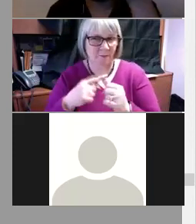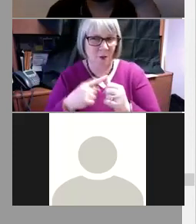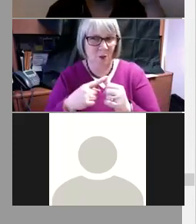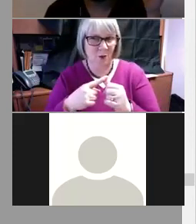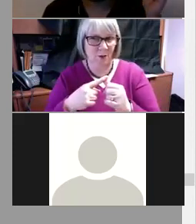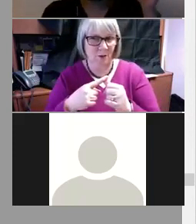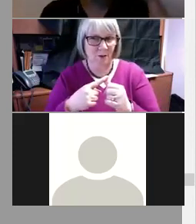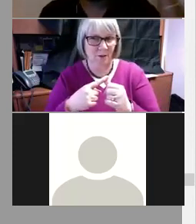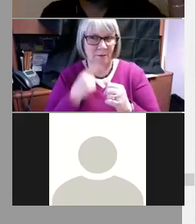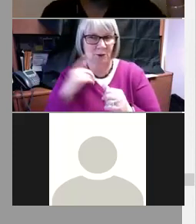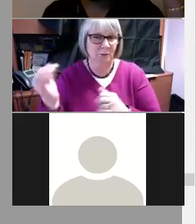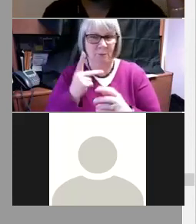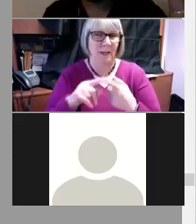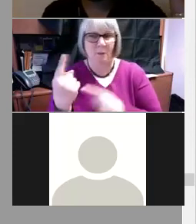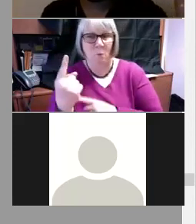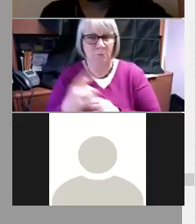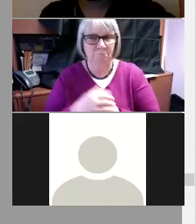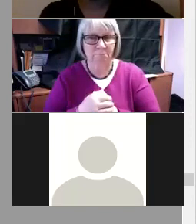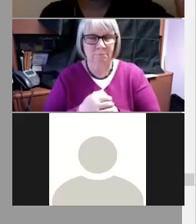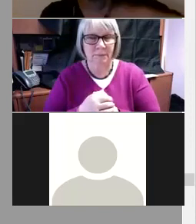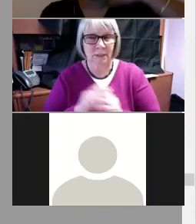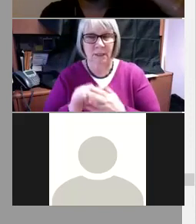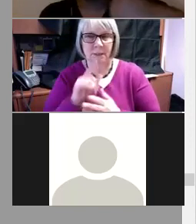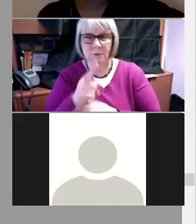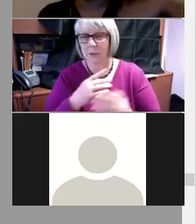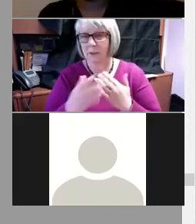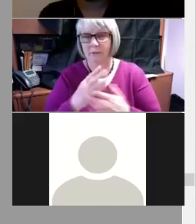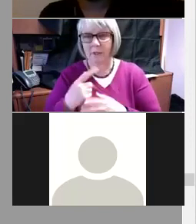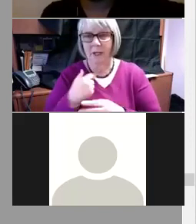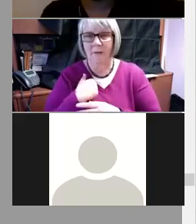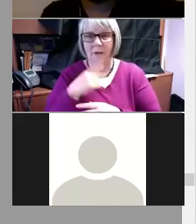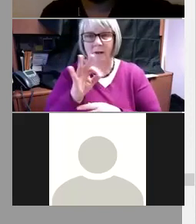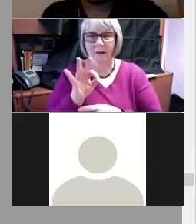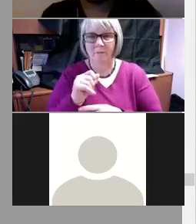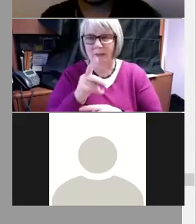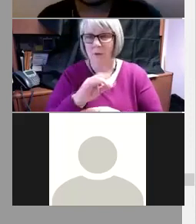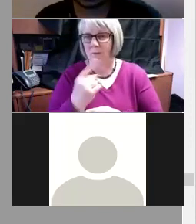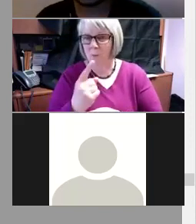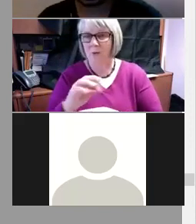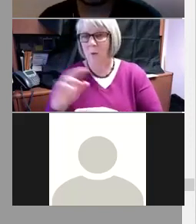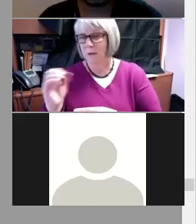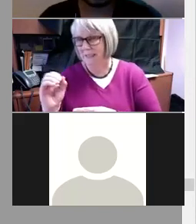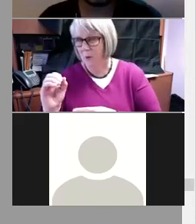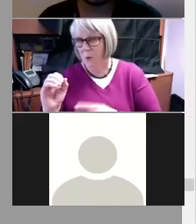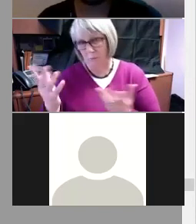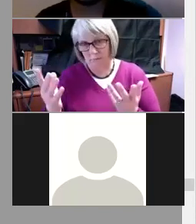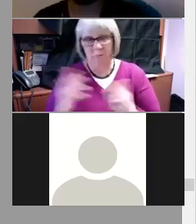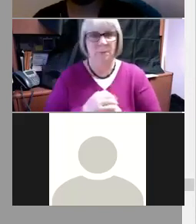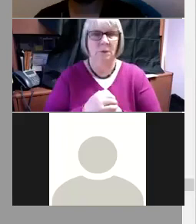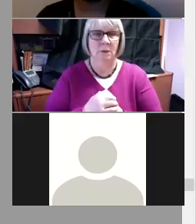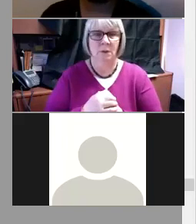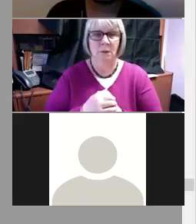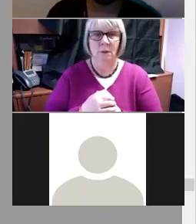just return 1. So that is the case where we have factorial of 1 or factorial of 0, the base cases.